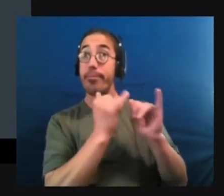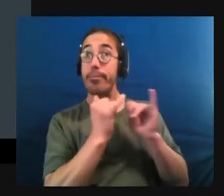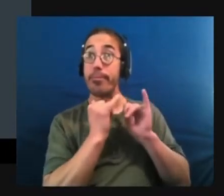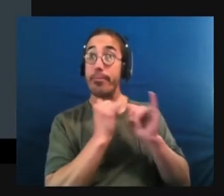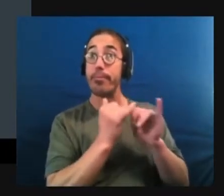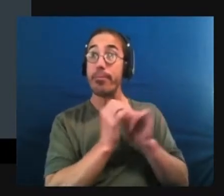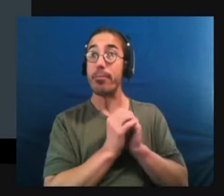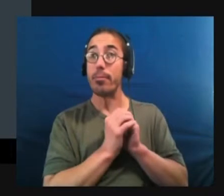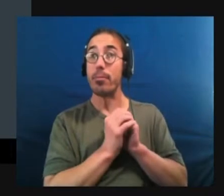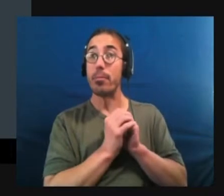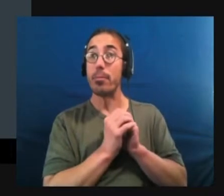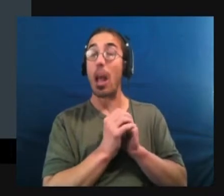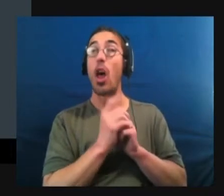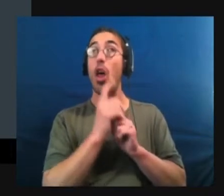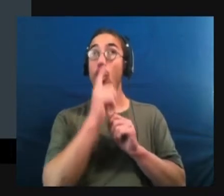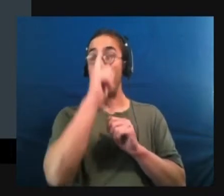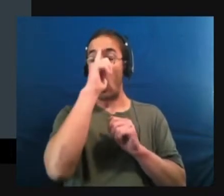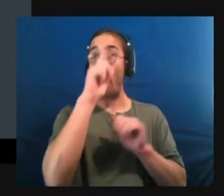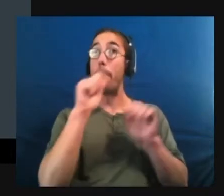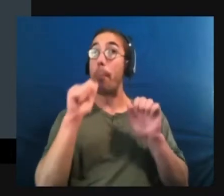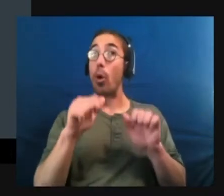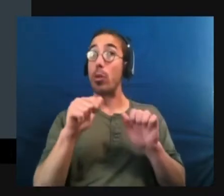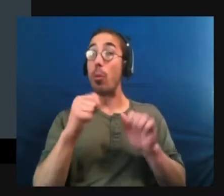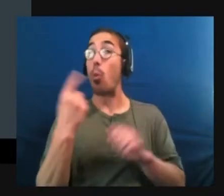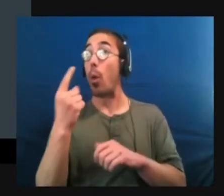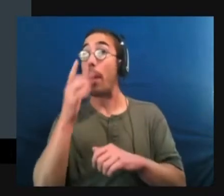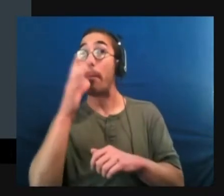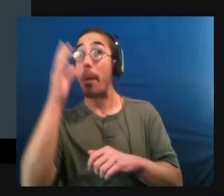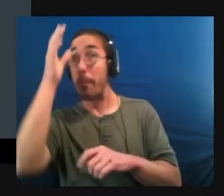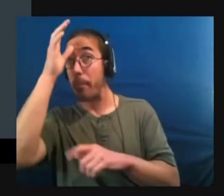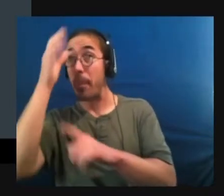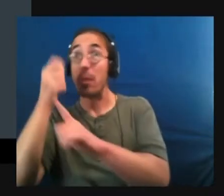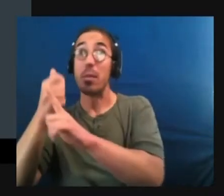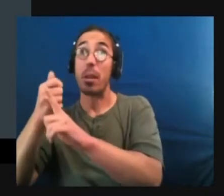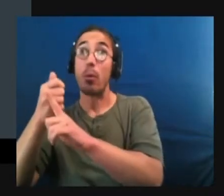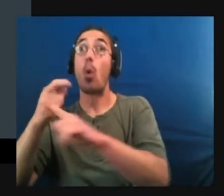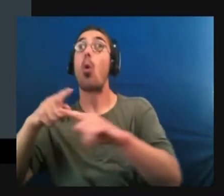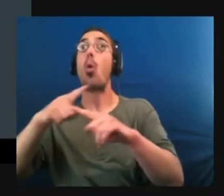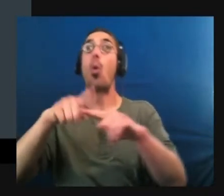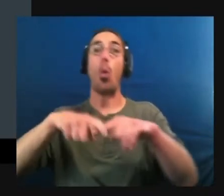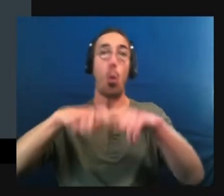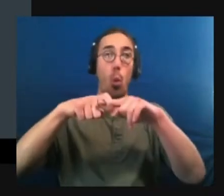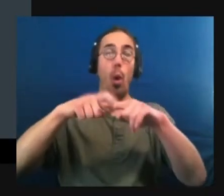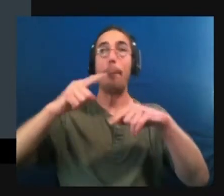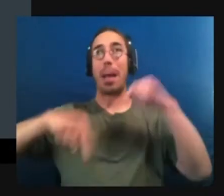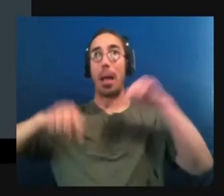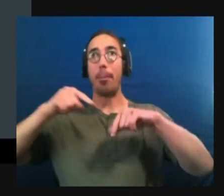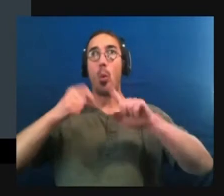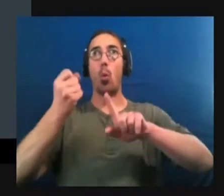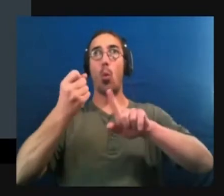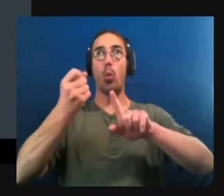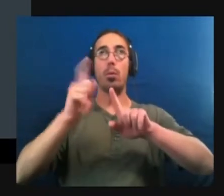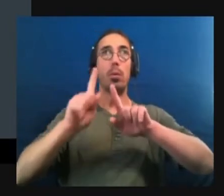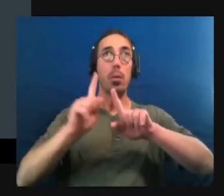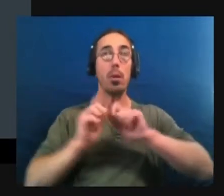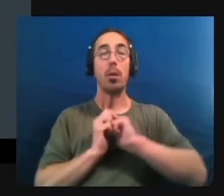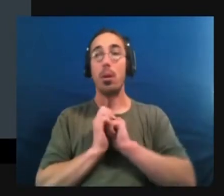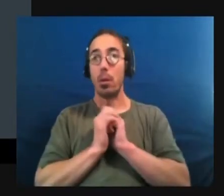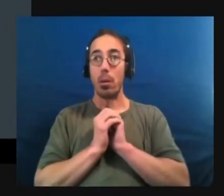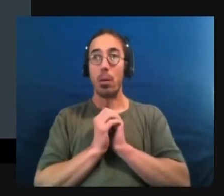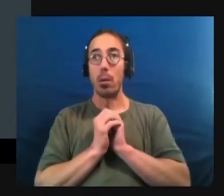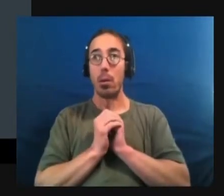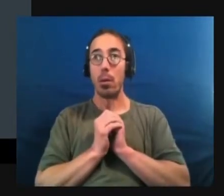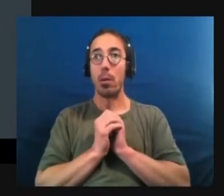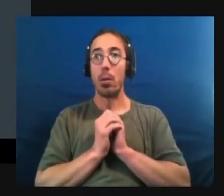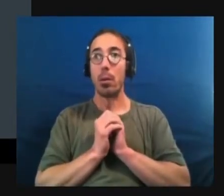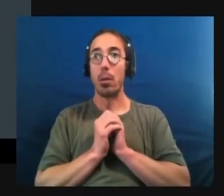be possible that one of my parents, actually, pause, rewind it back. It is